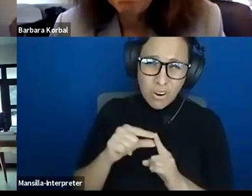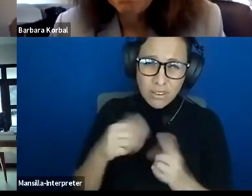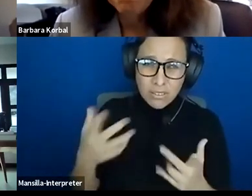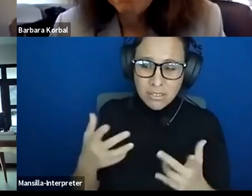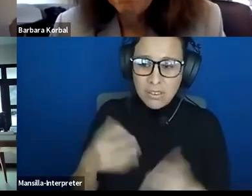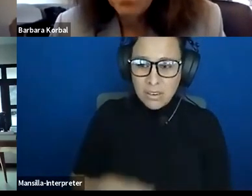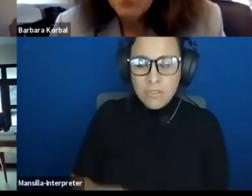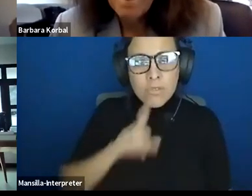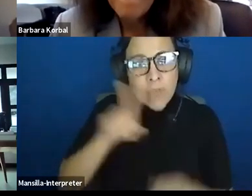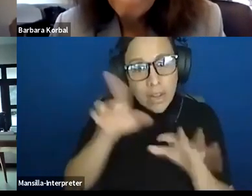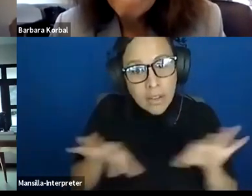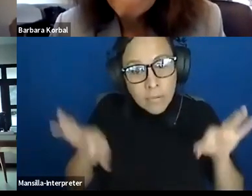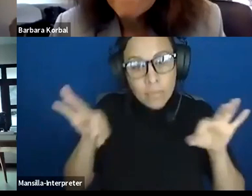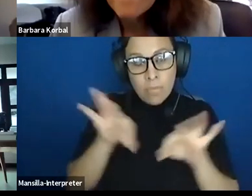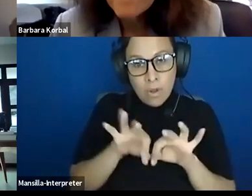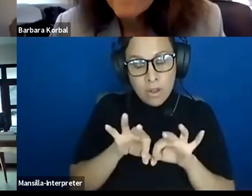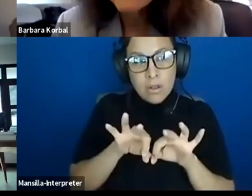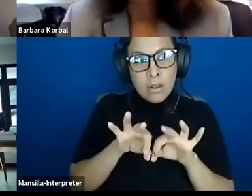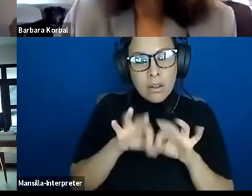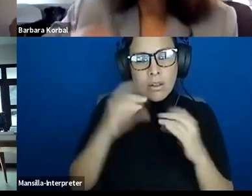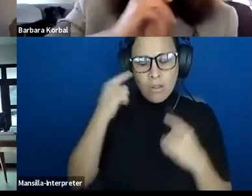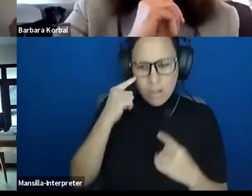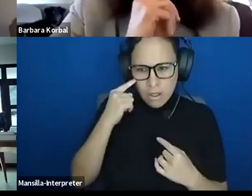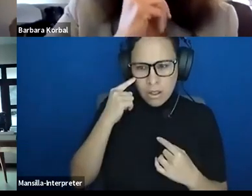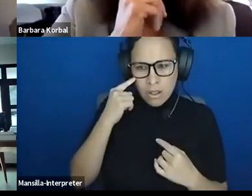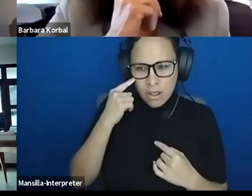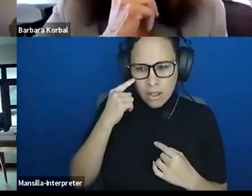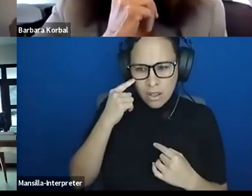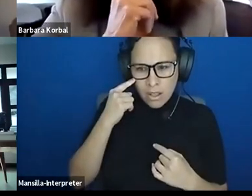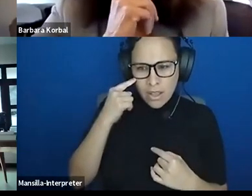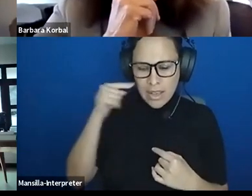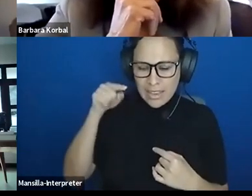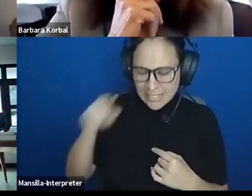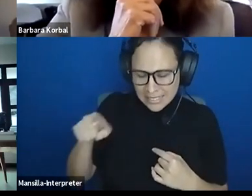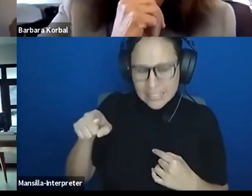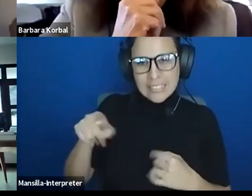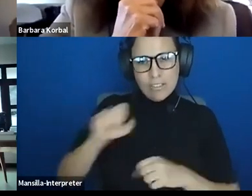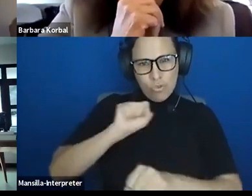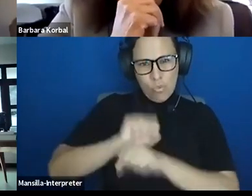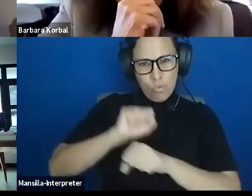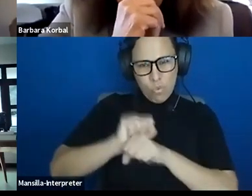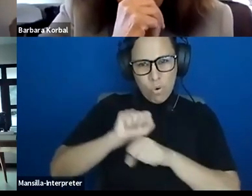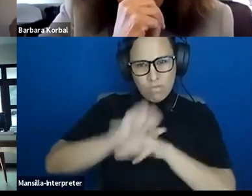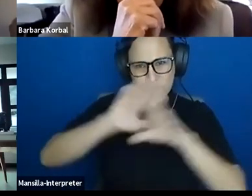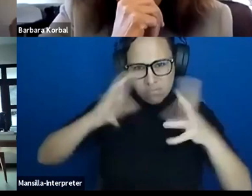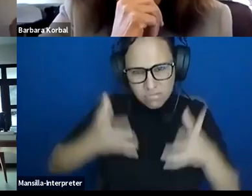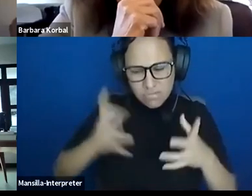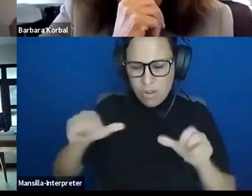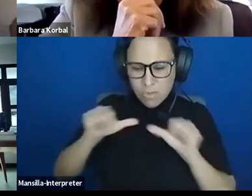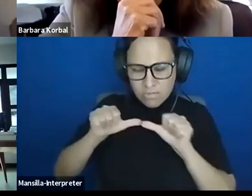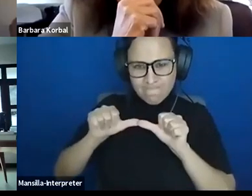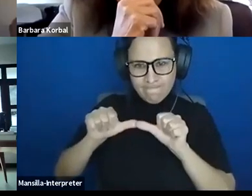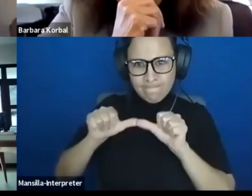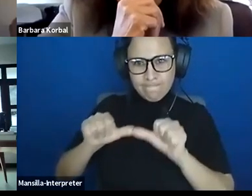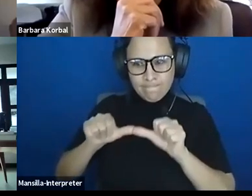really important to think that this is a work, a body of work that is going to remain and that